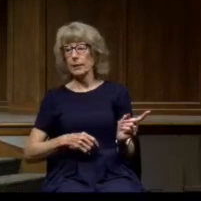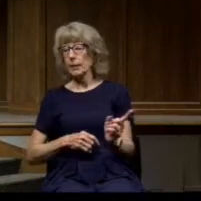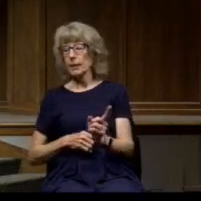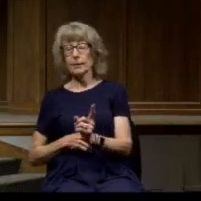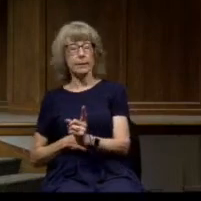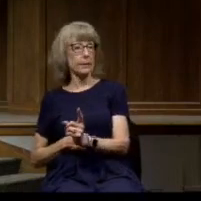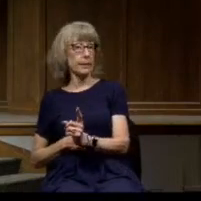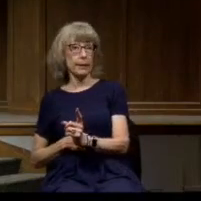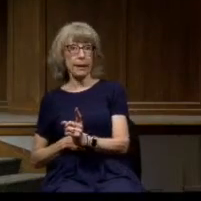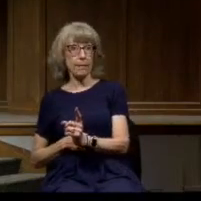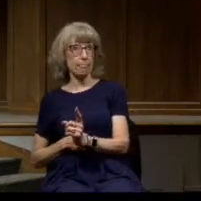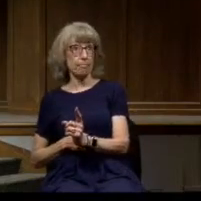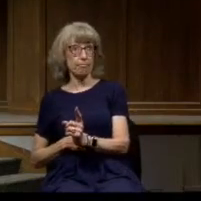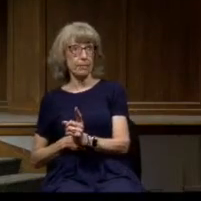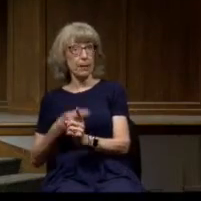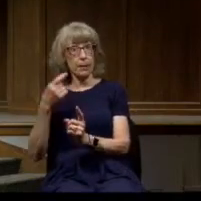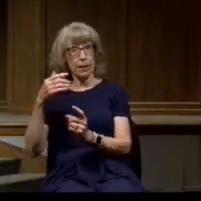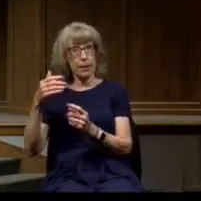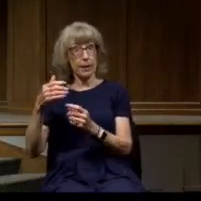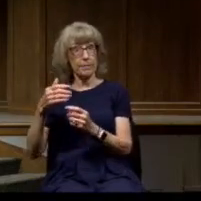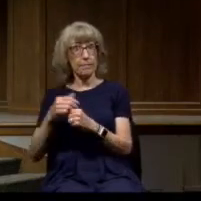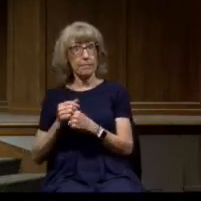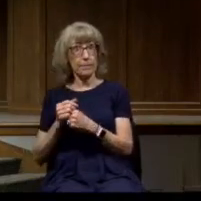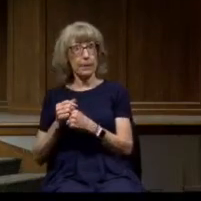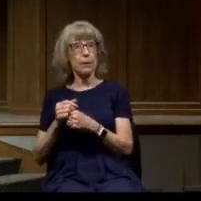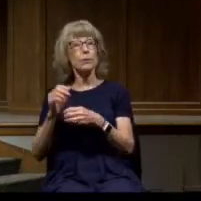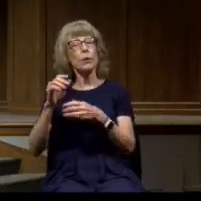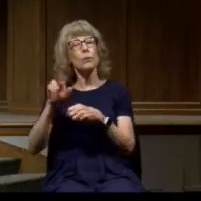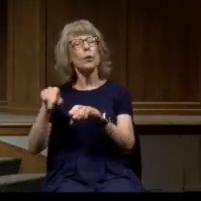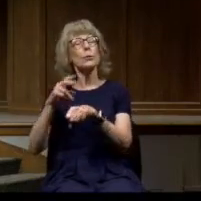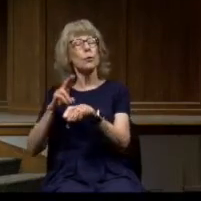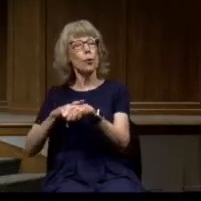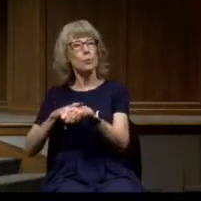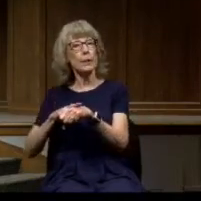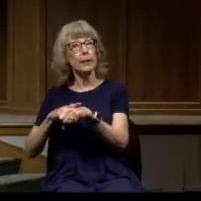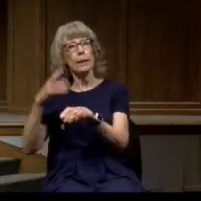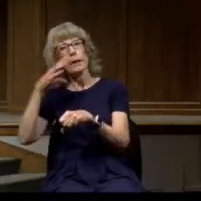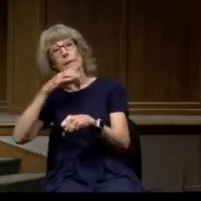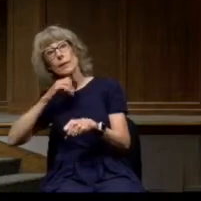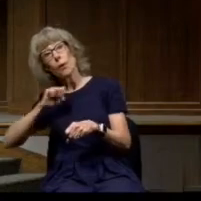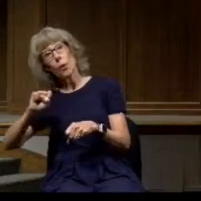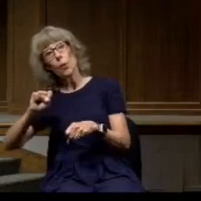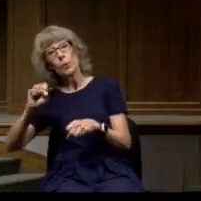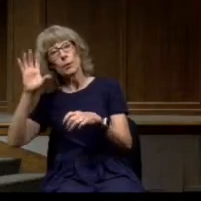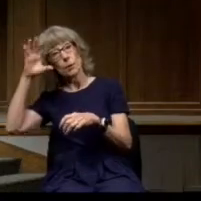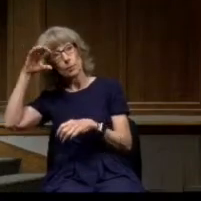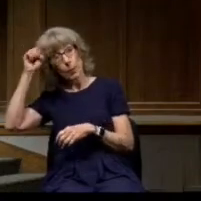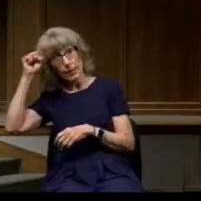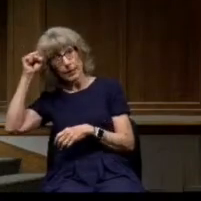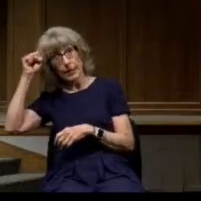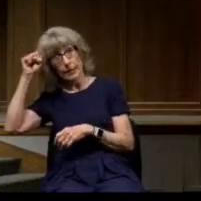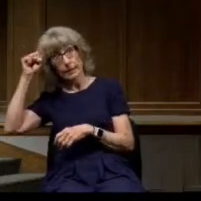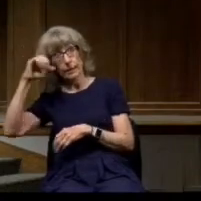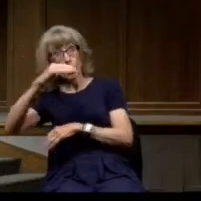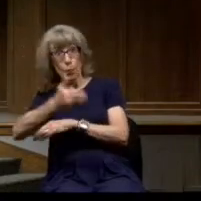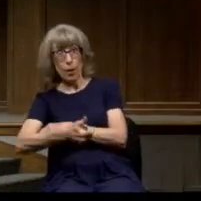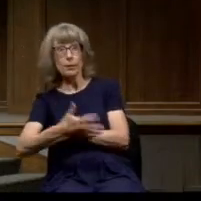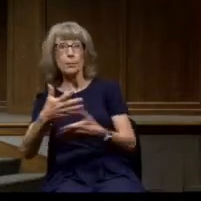Now, I just like to think, what would have happened if that could have gone differently? Like, think about the ripple effect to this